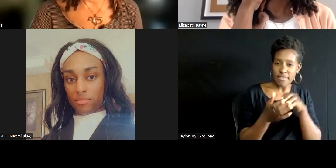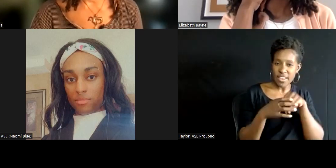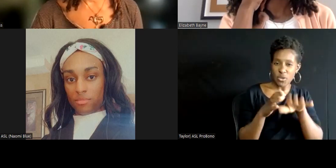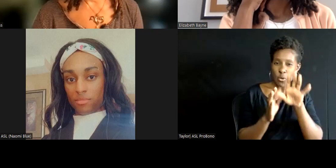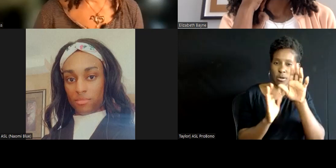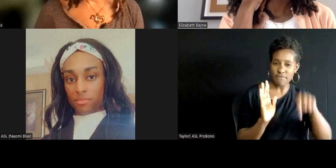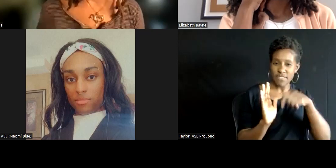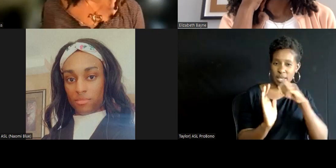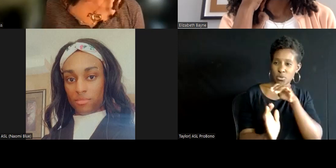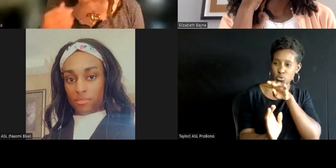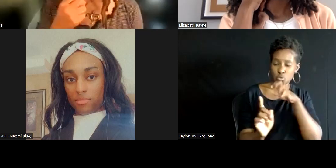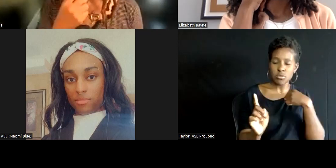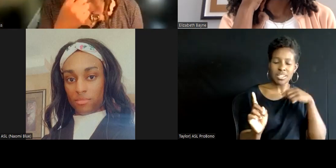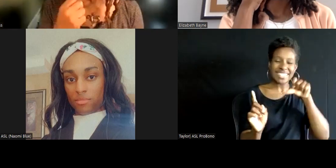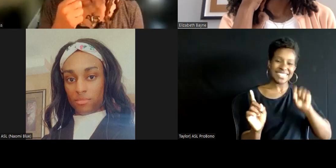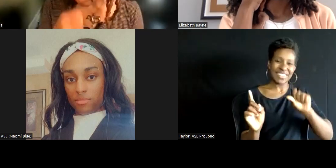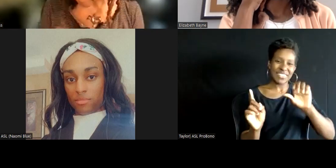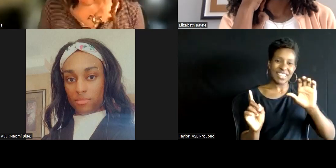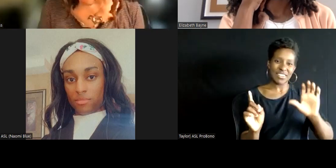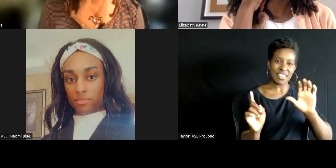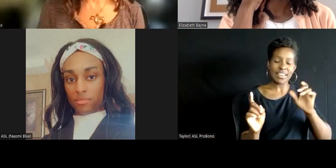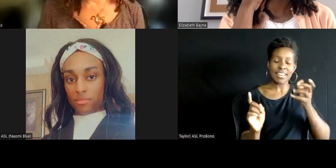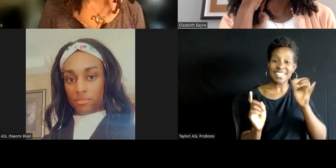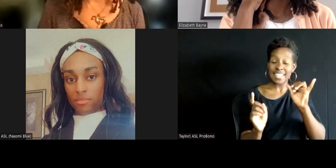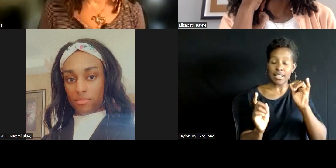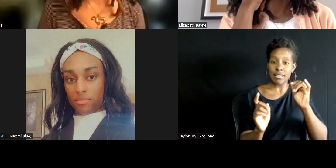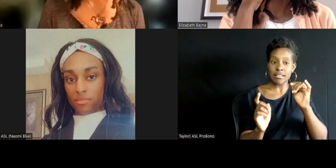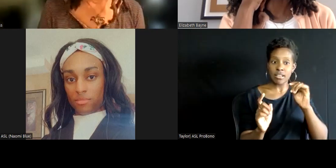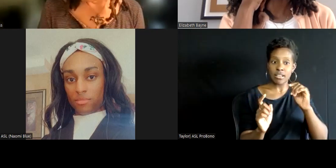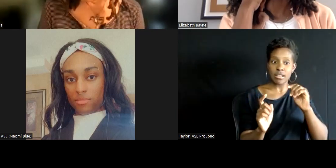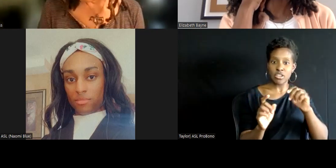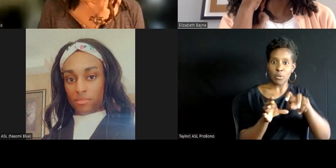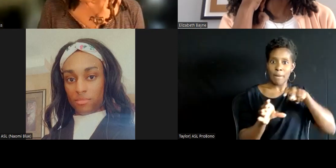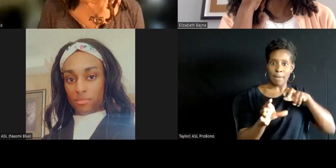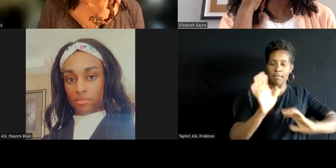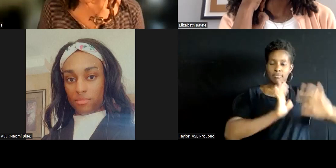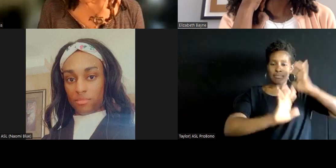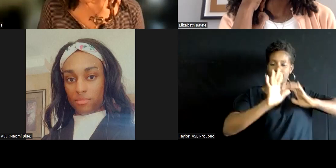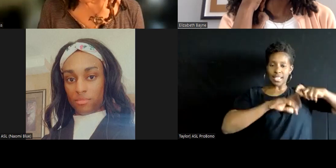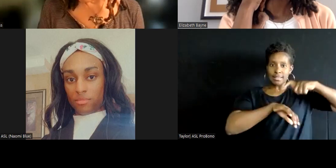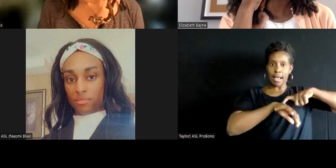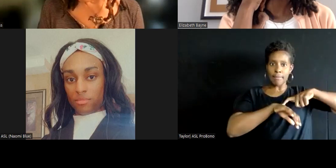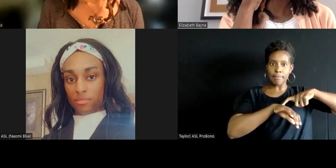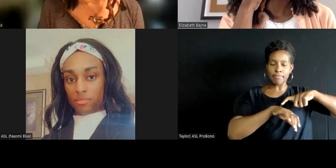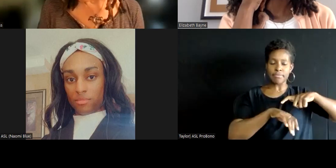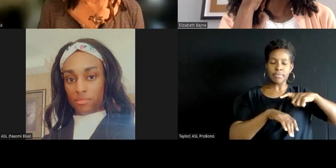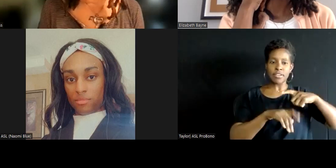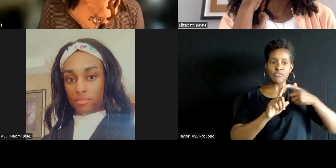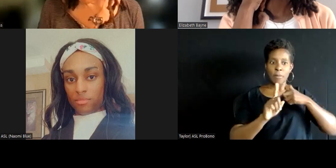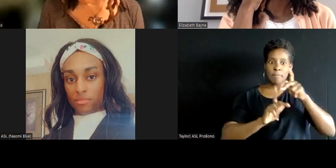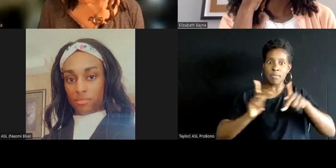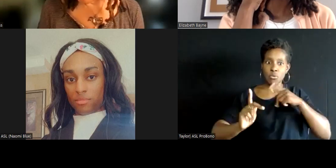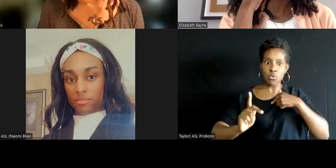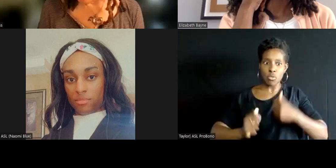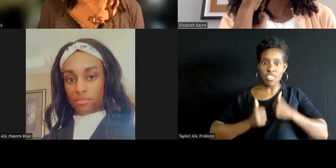that going back to South Carolina is kind of like going back in time. At least it is to people who live in big cities.